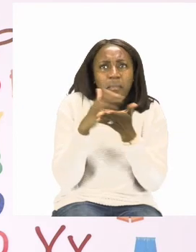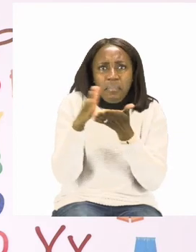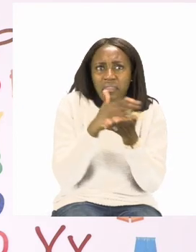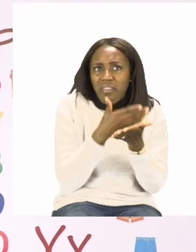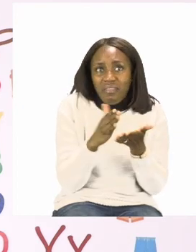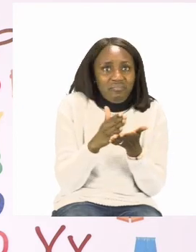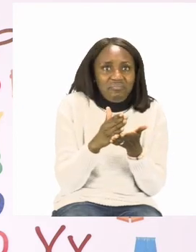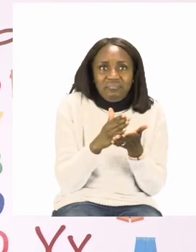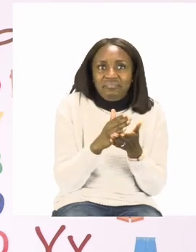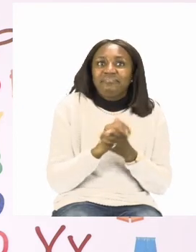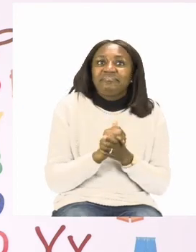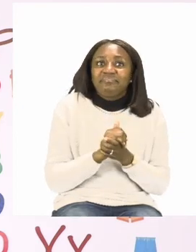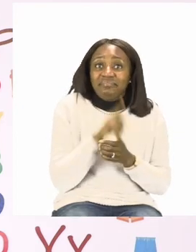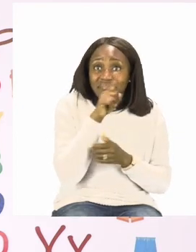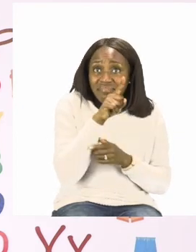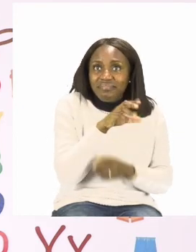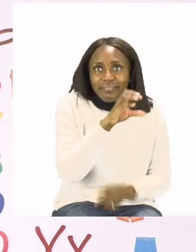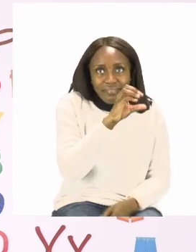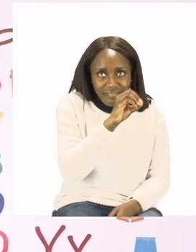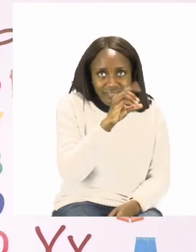odd next to